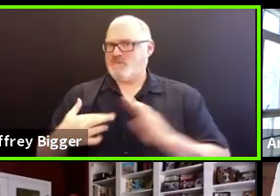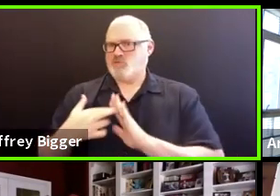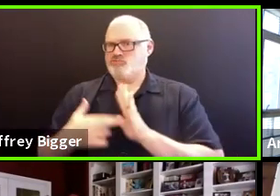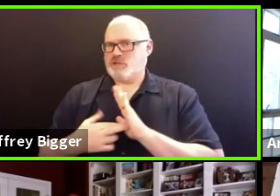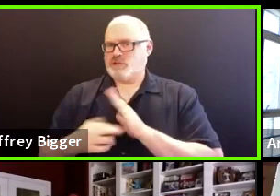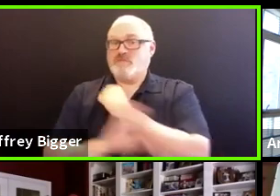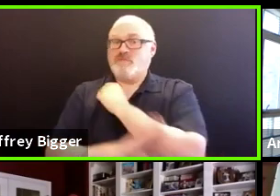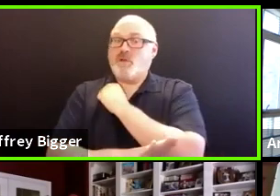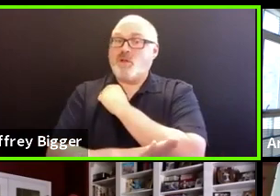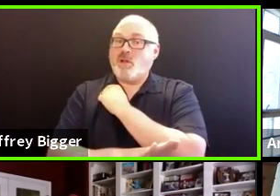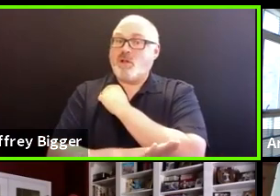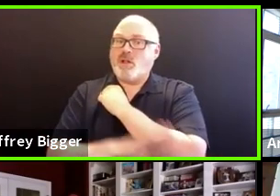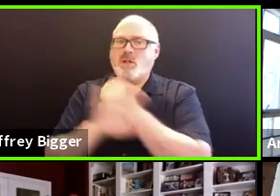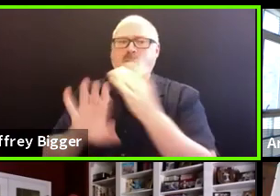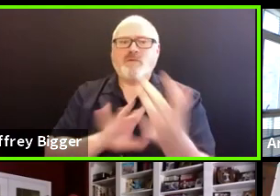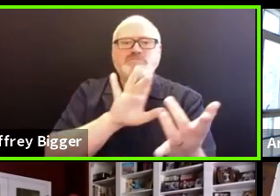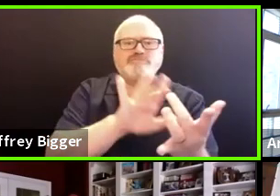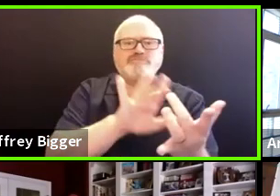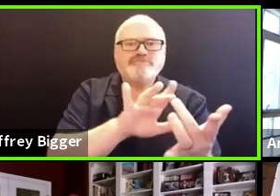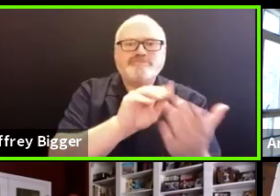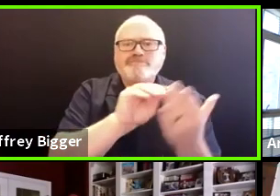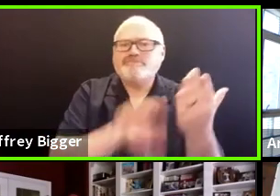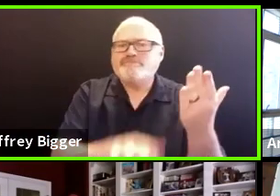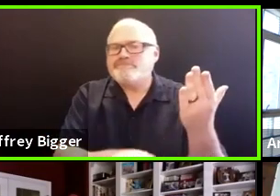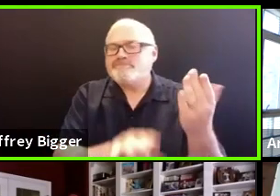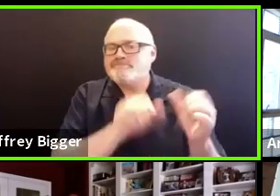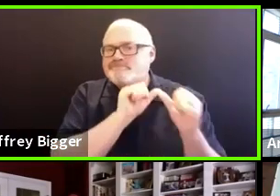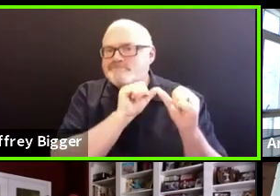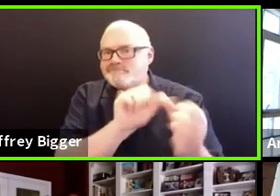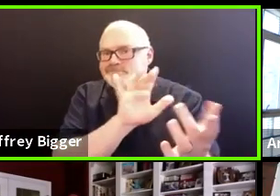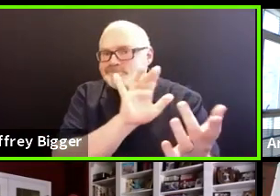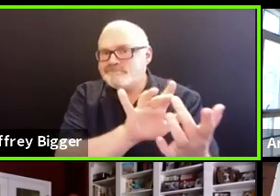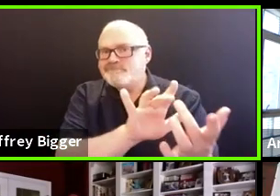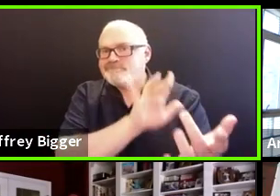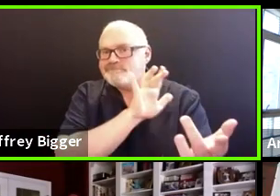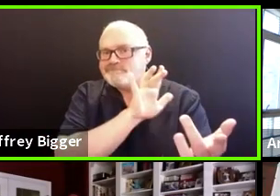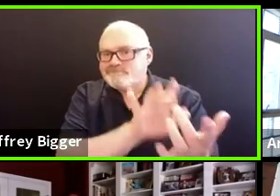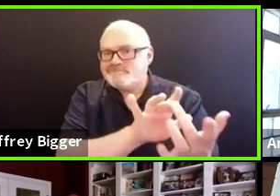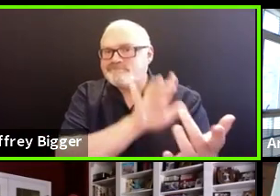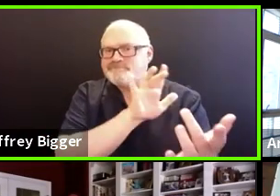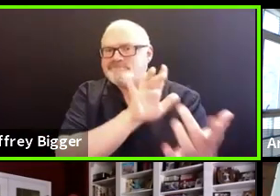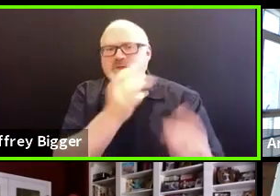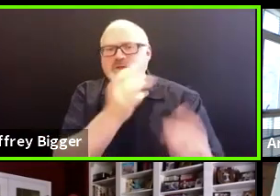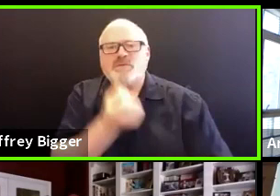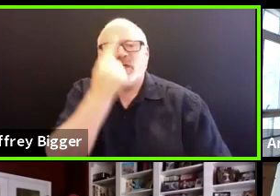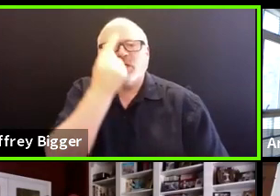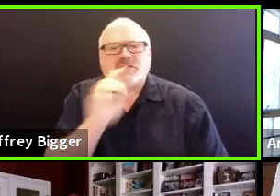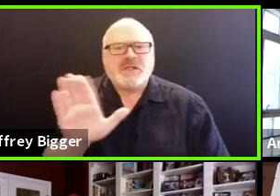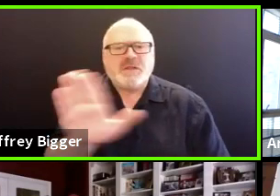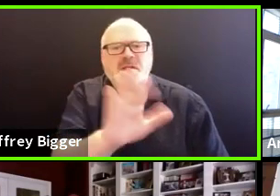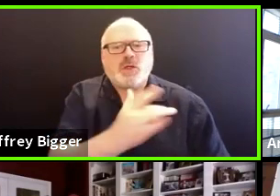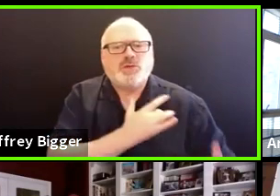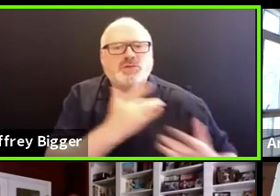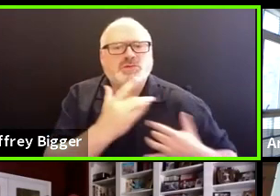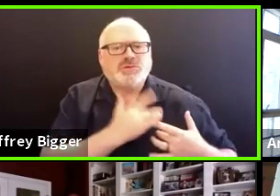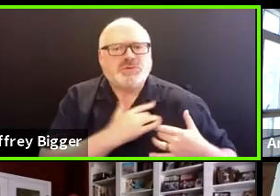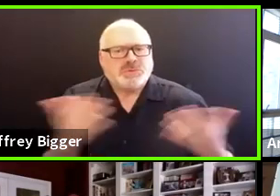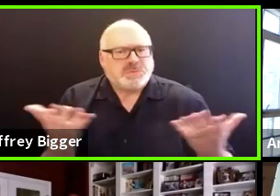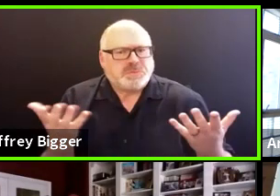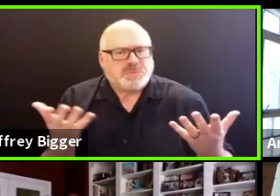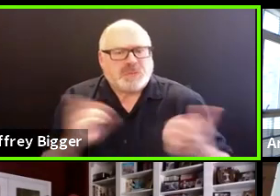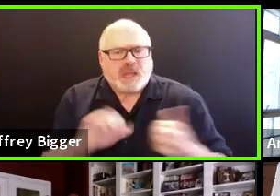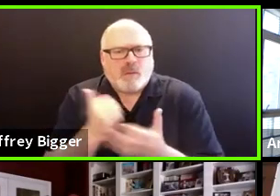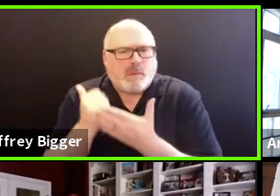the fall. We've reached out to those students continuously to understand what are their concerns. And we've done